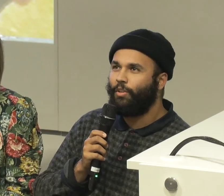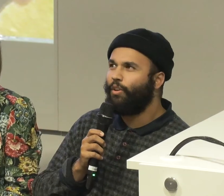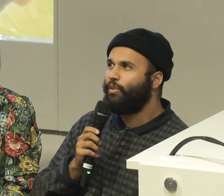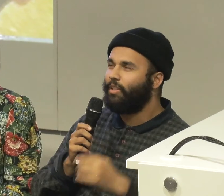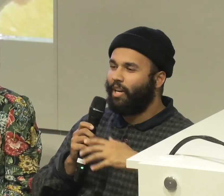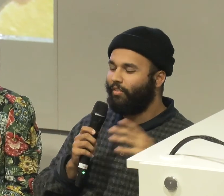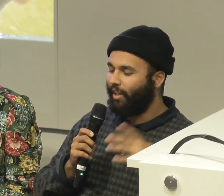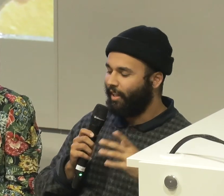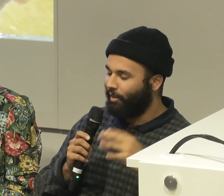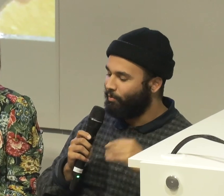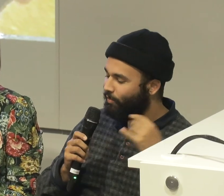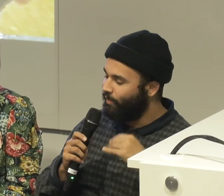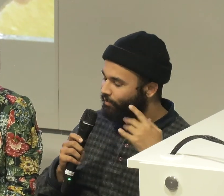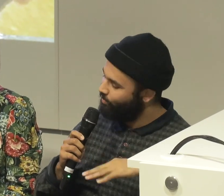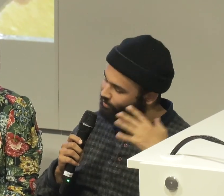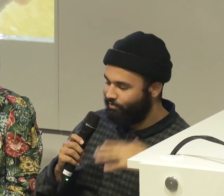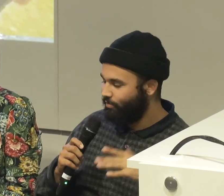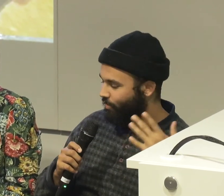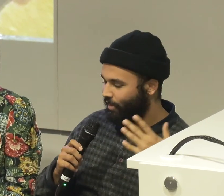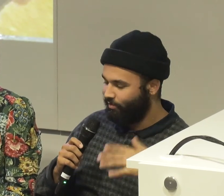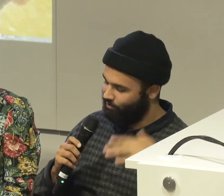My studio is kind of like